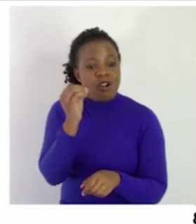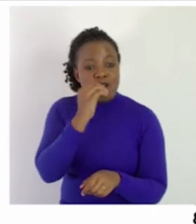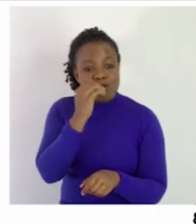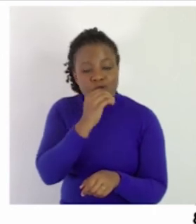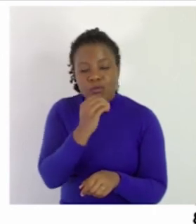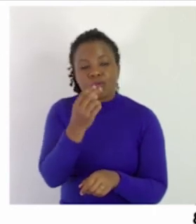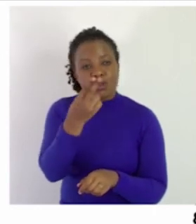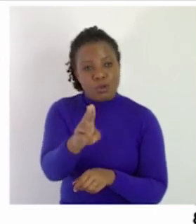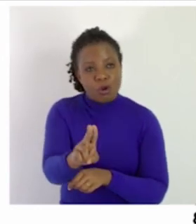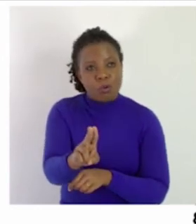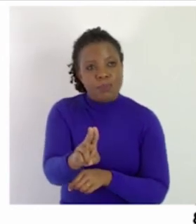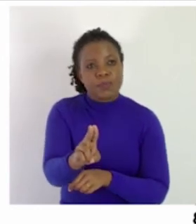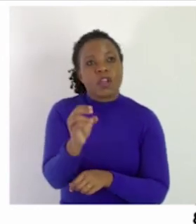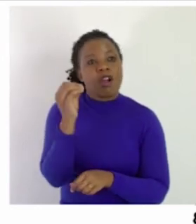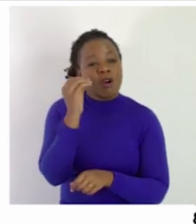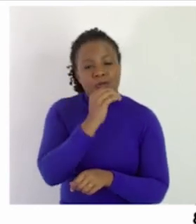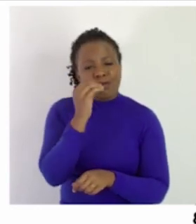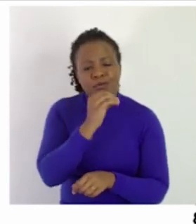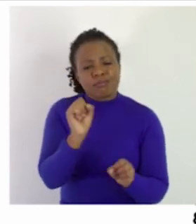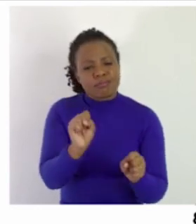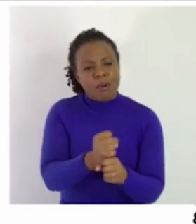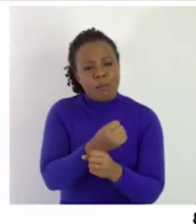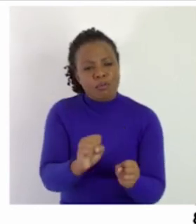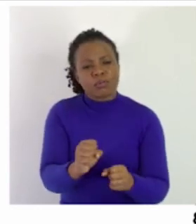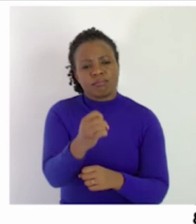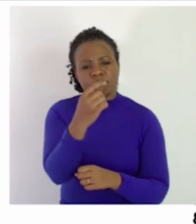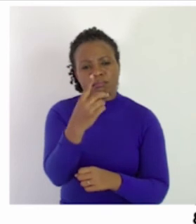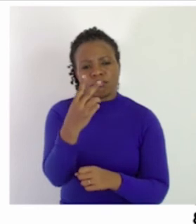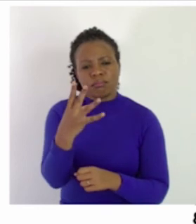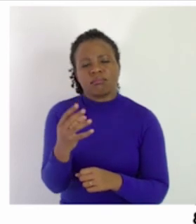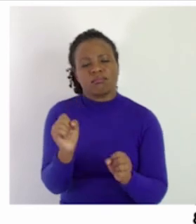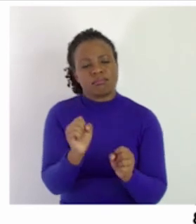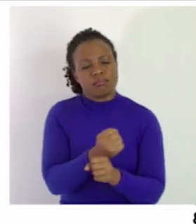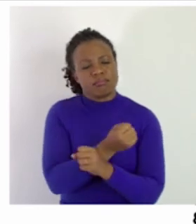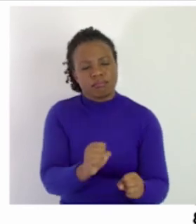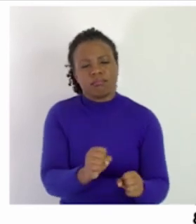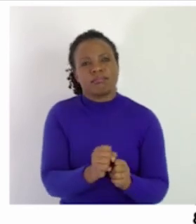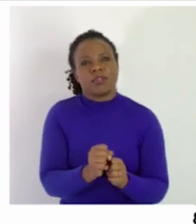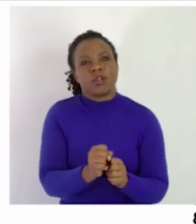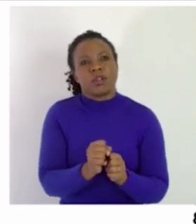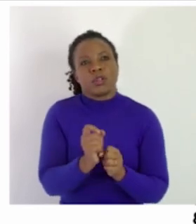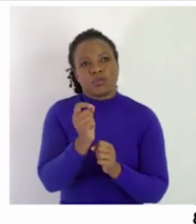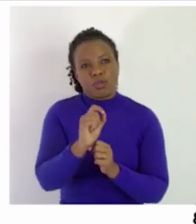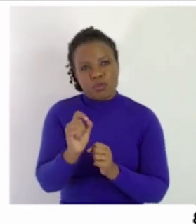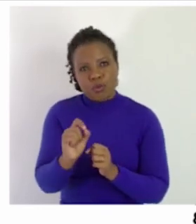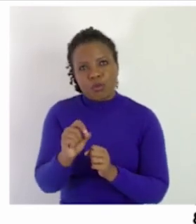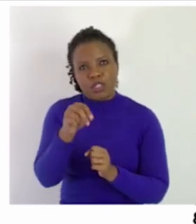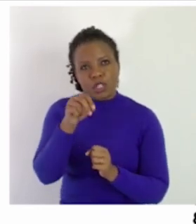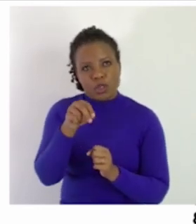No. Food is just food as uncountable. So food is